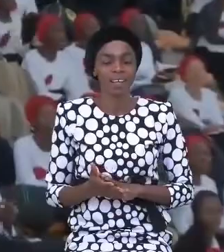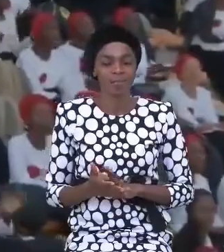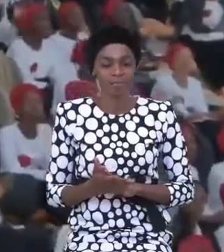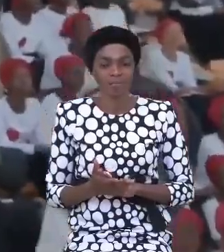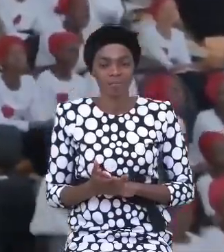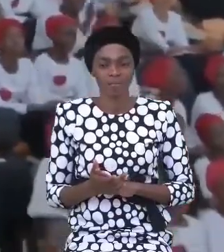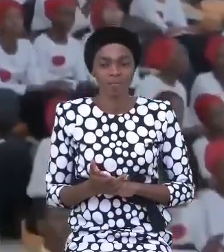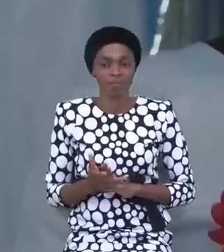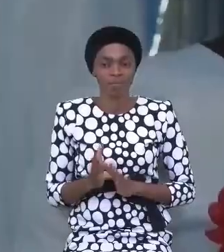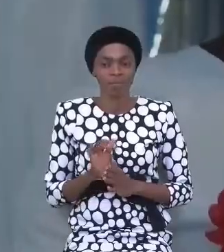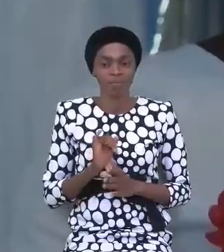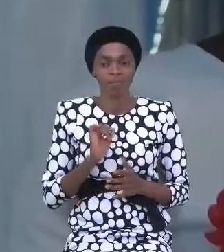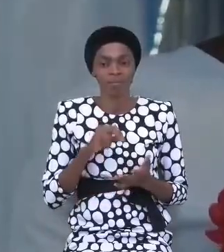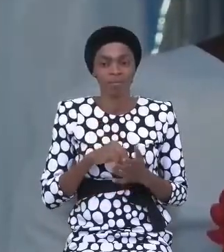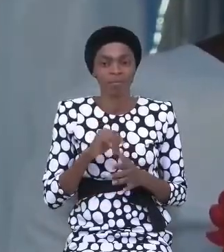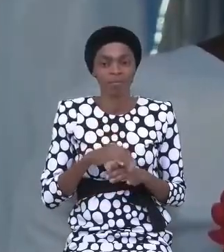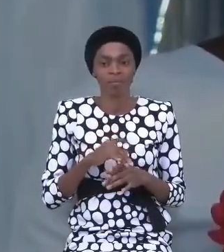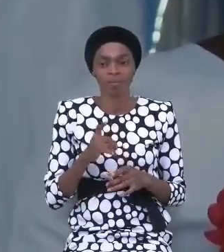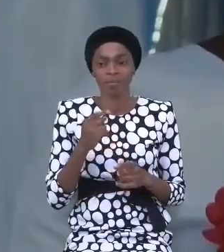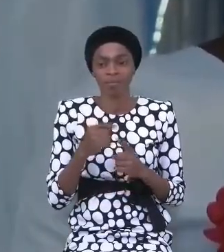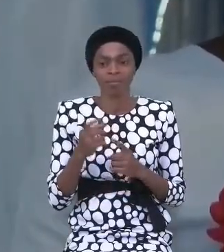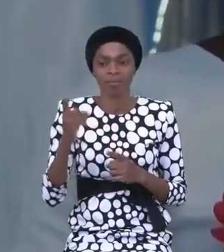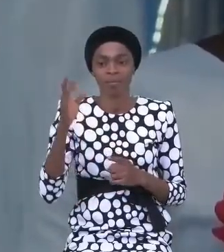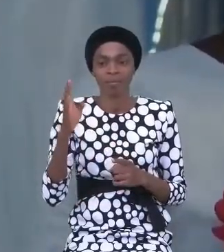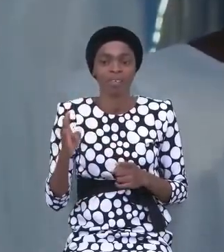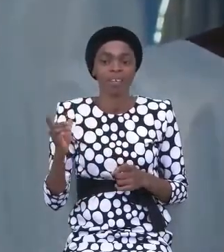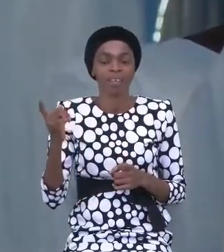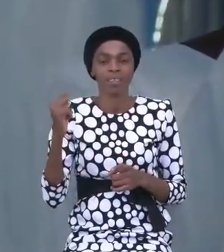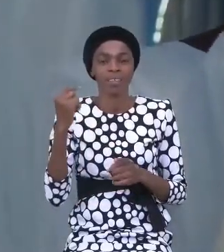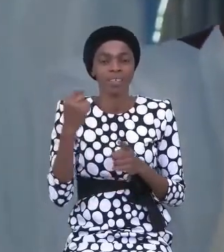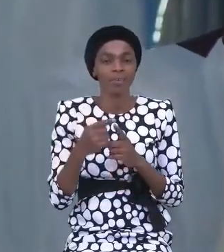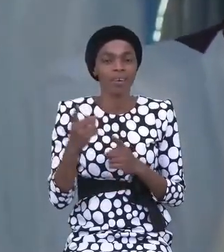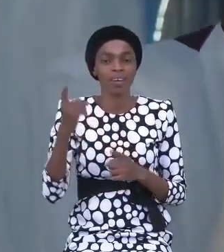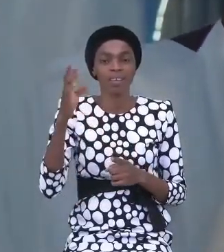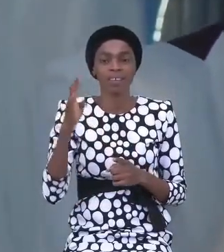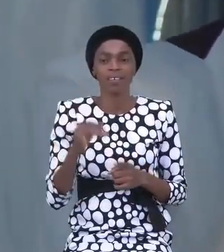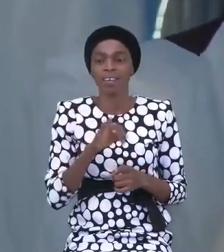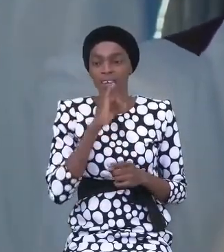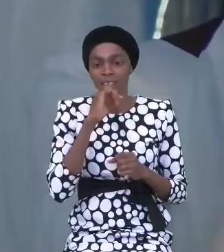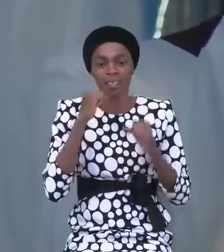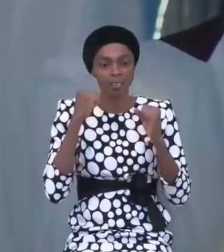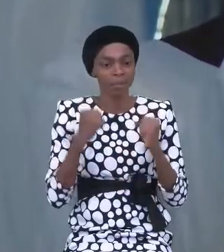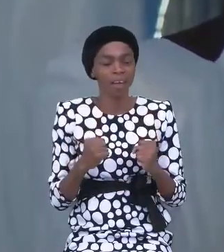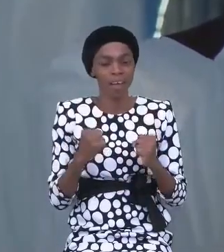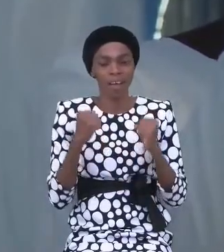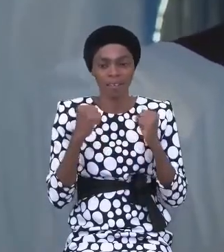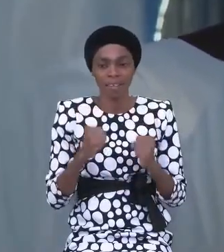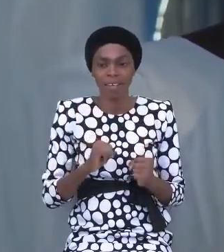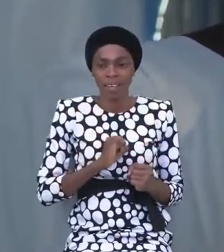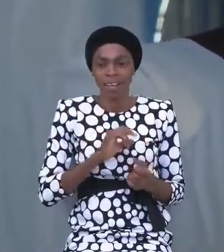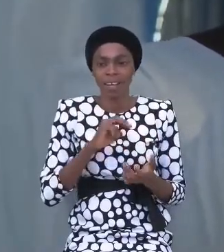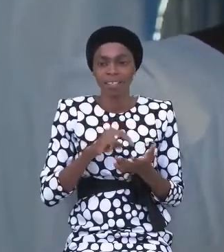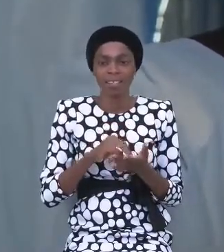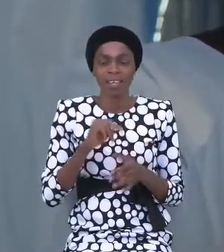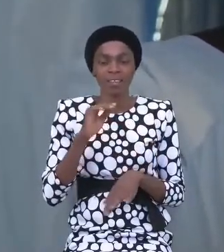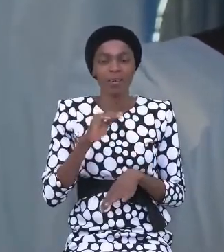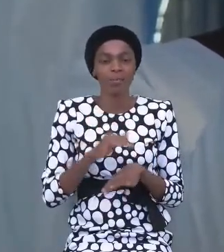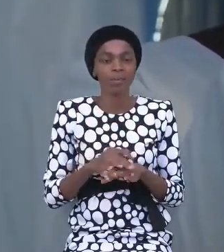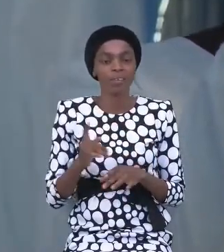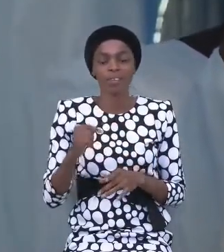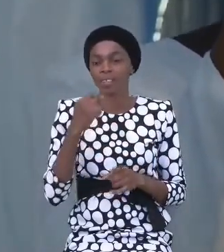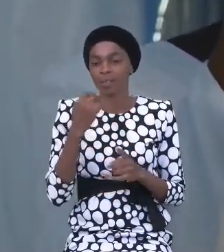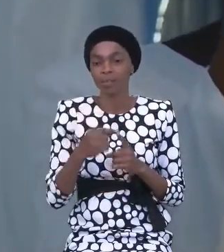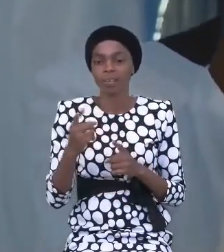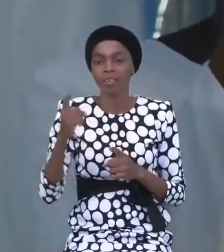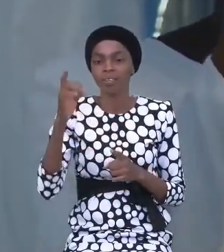disappointed. I stand upon the word of God. The word of God is power. I stand upon